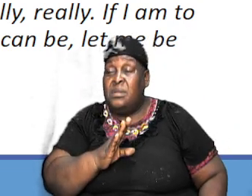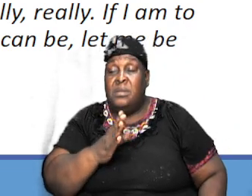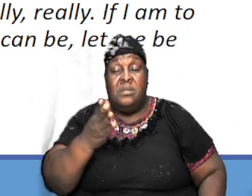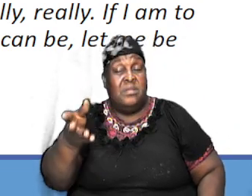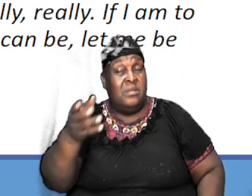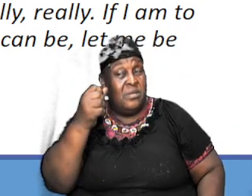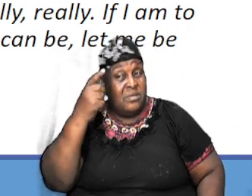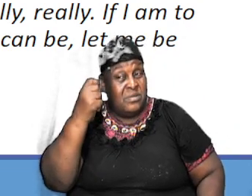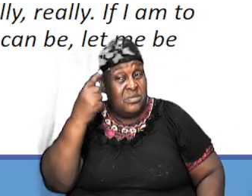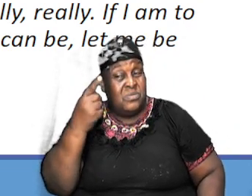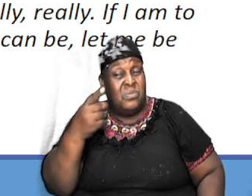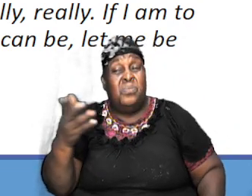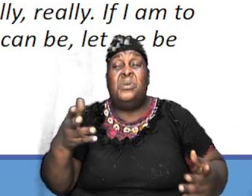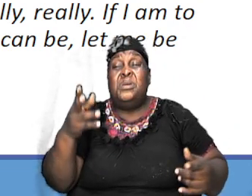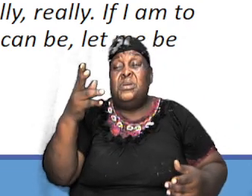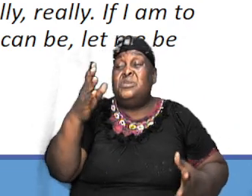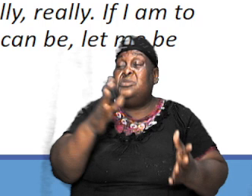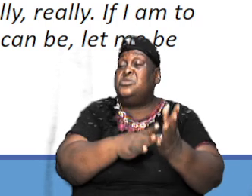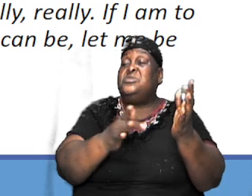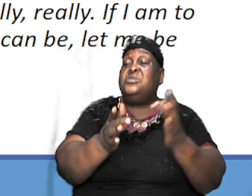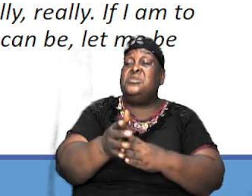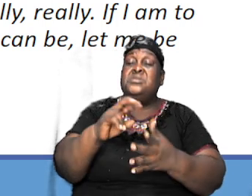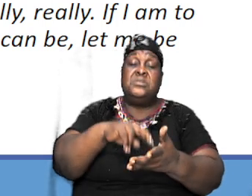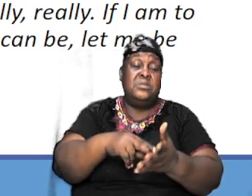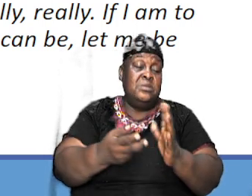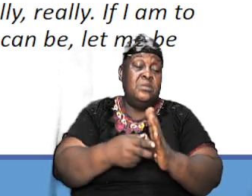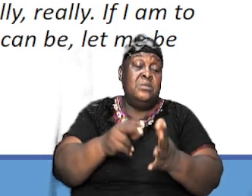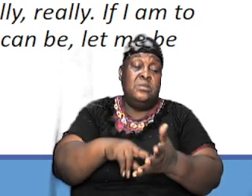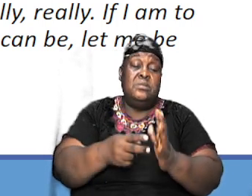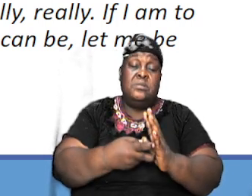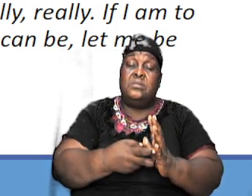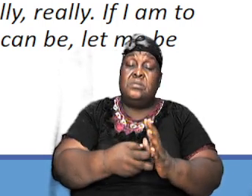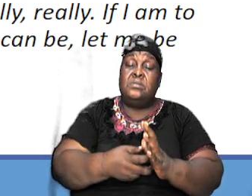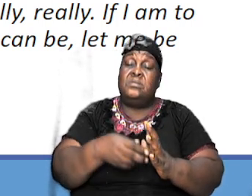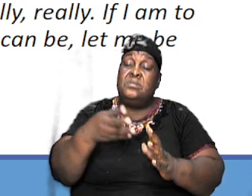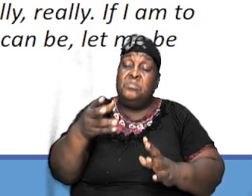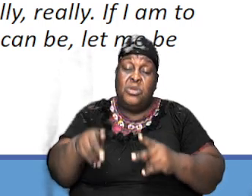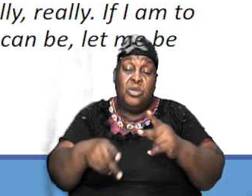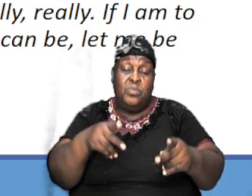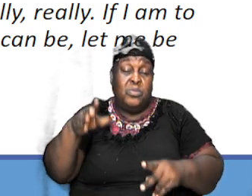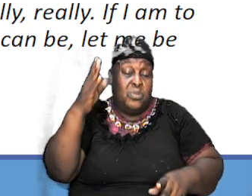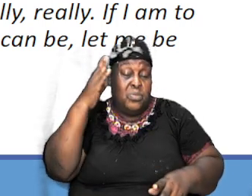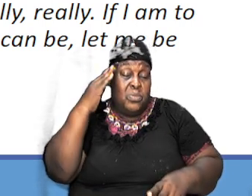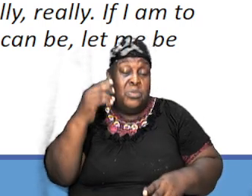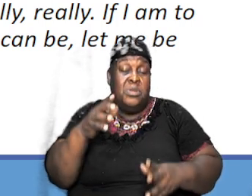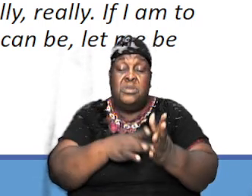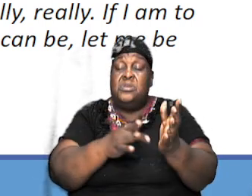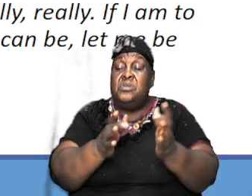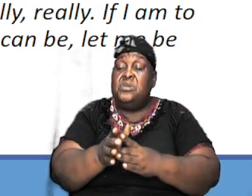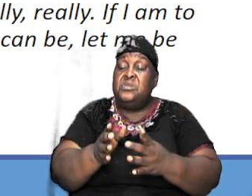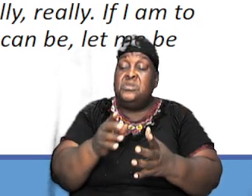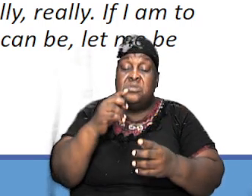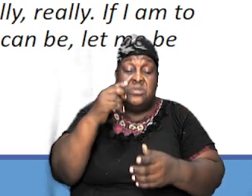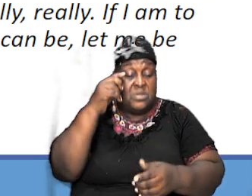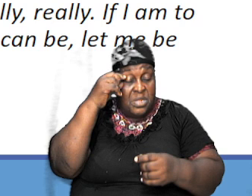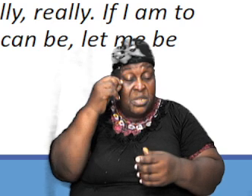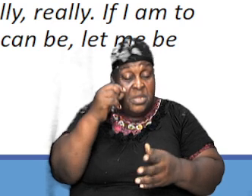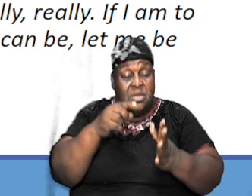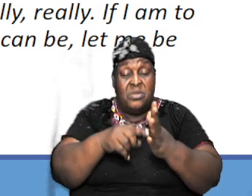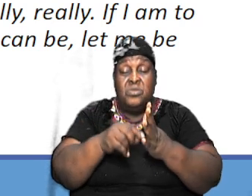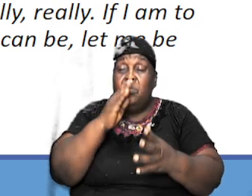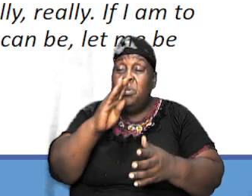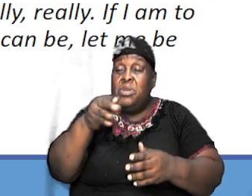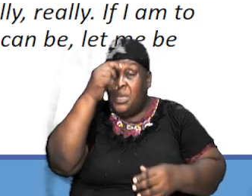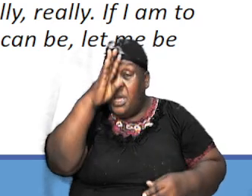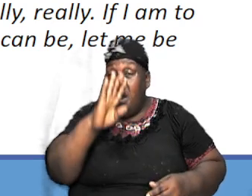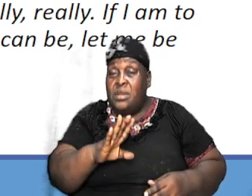meant. They knew that he was declaring himself to be God. And they said, look here, we have got stone this man,